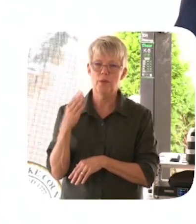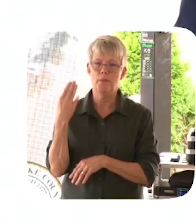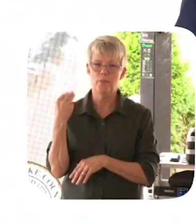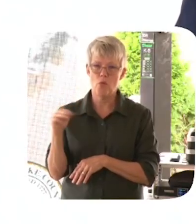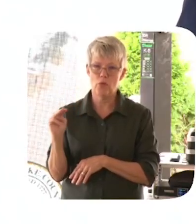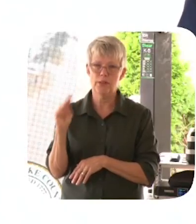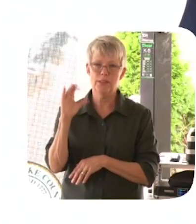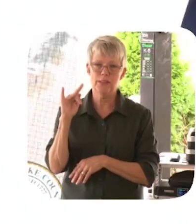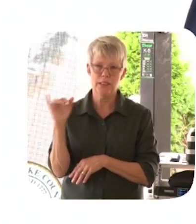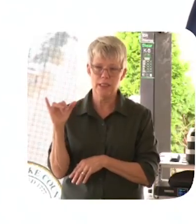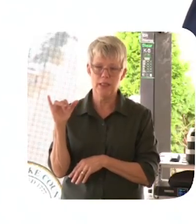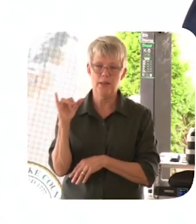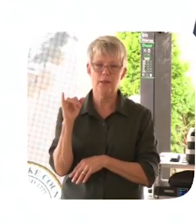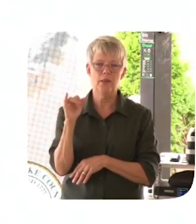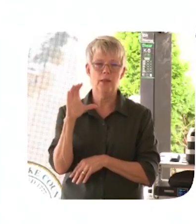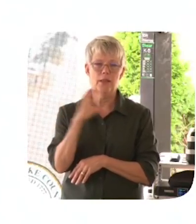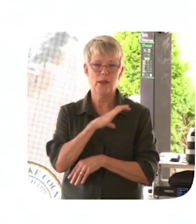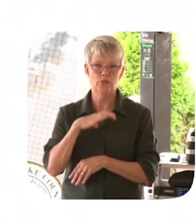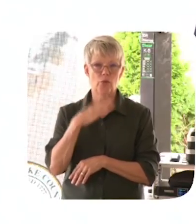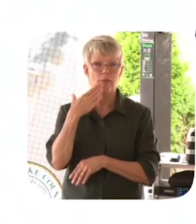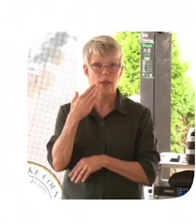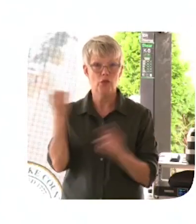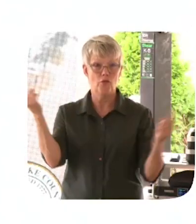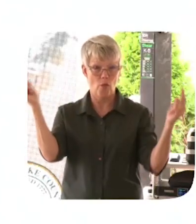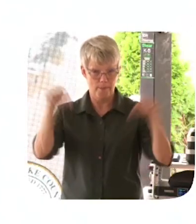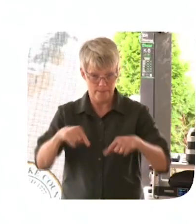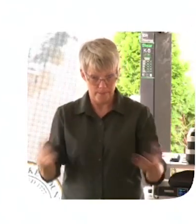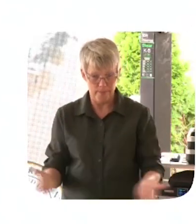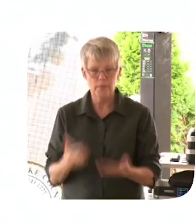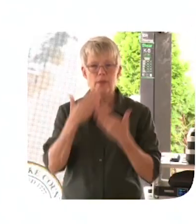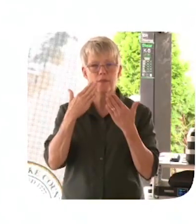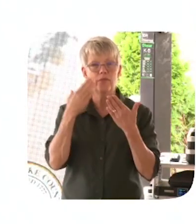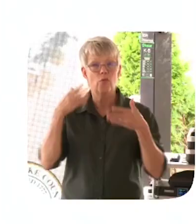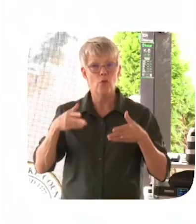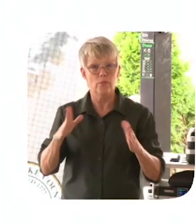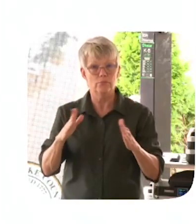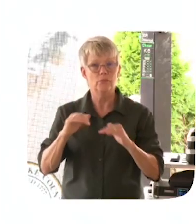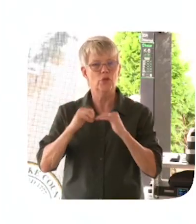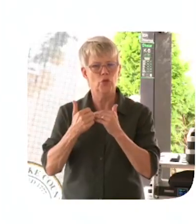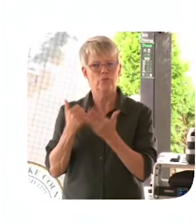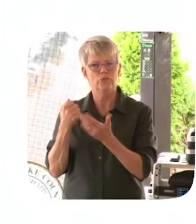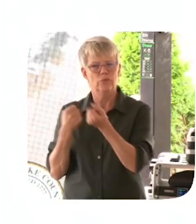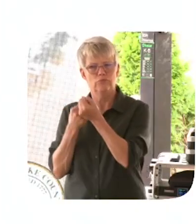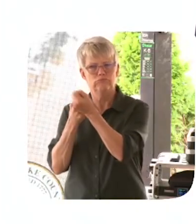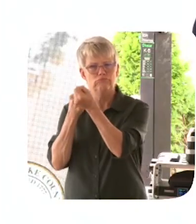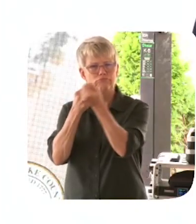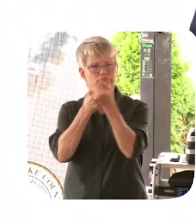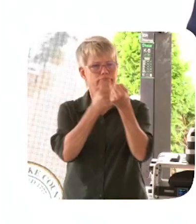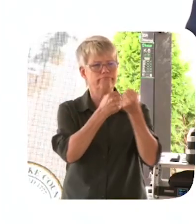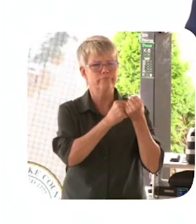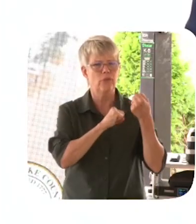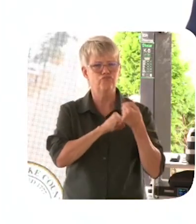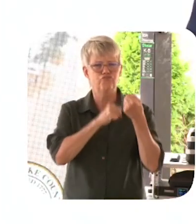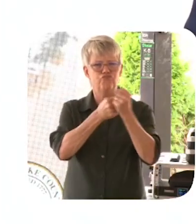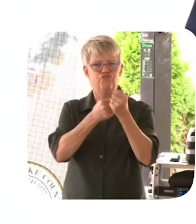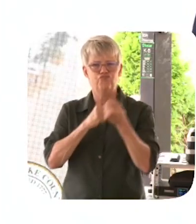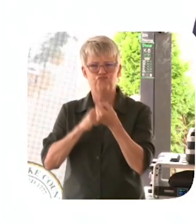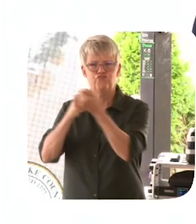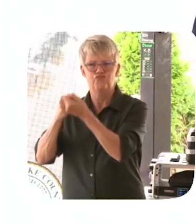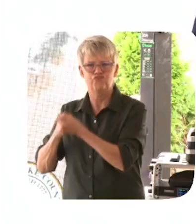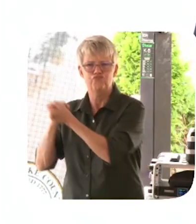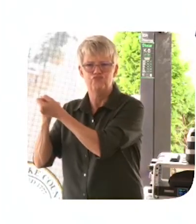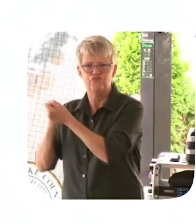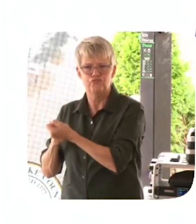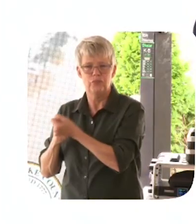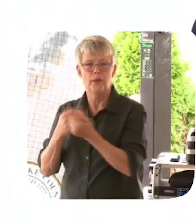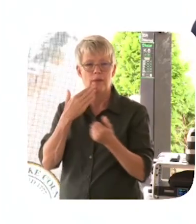Council, thank you for being here. Thank you for the way that you've supported one another through this year. And thank you for the